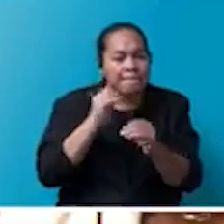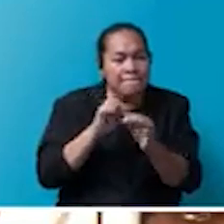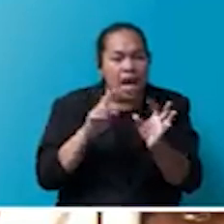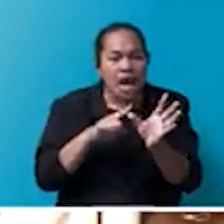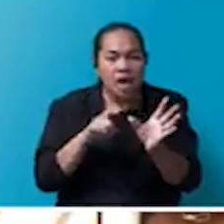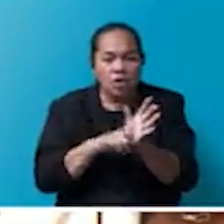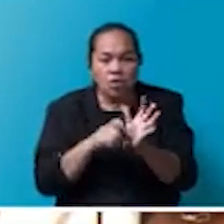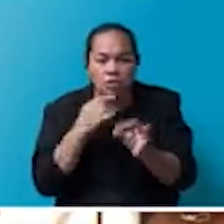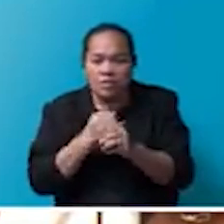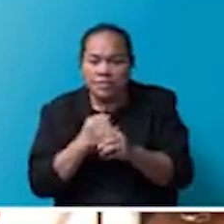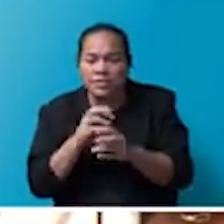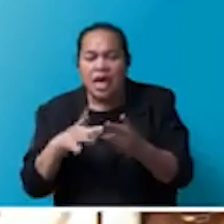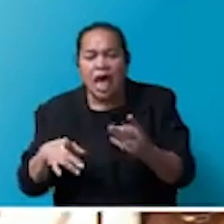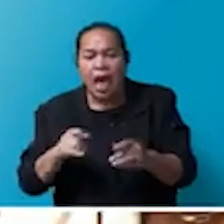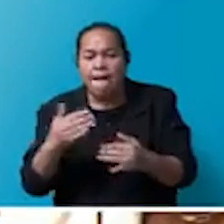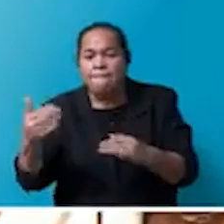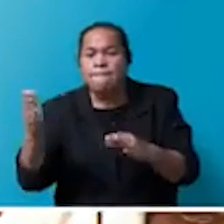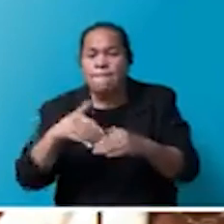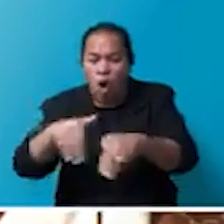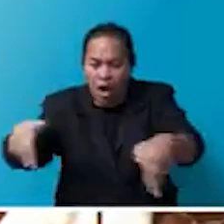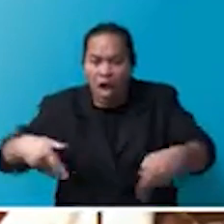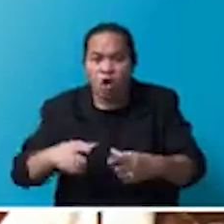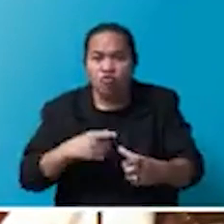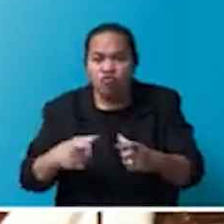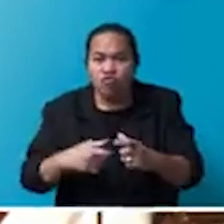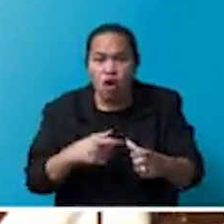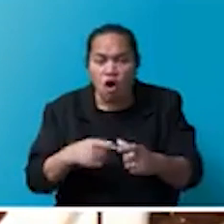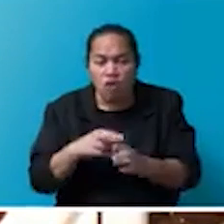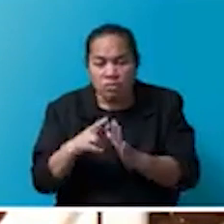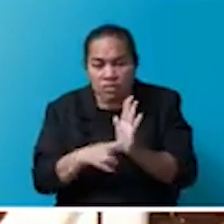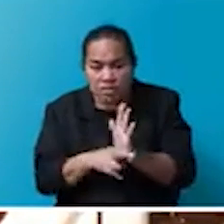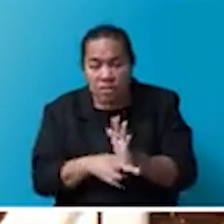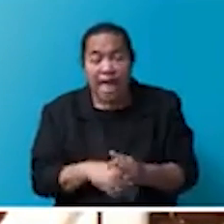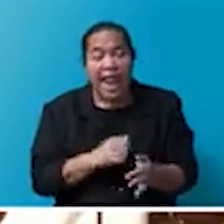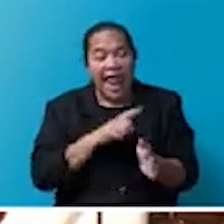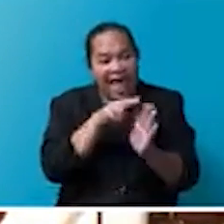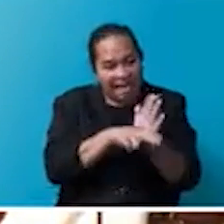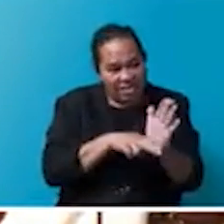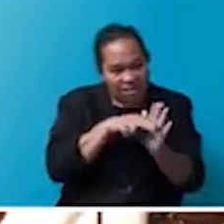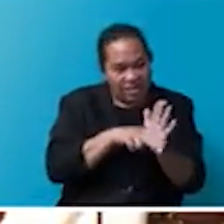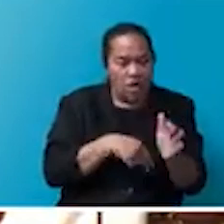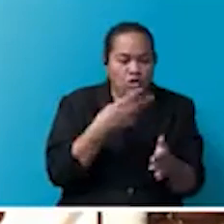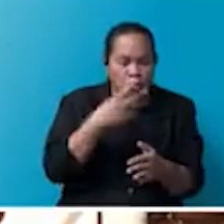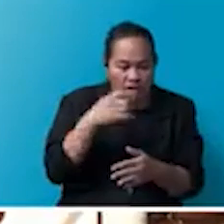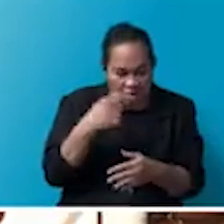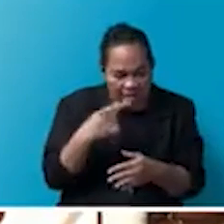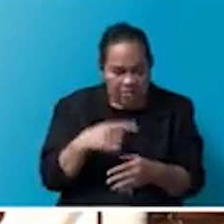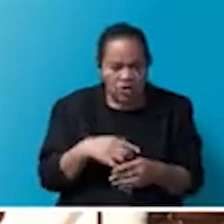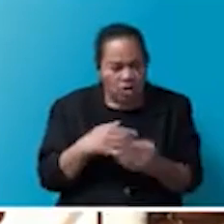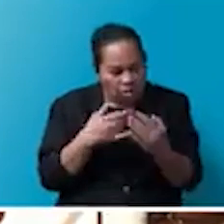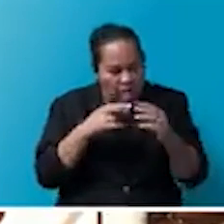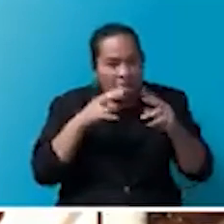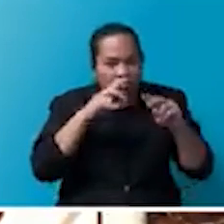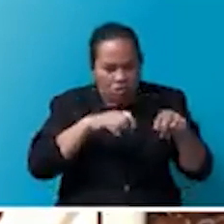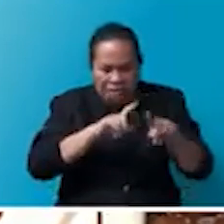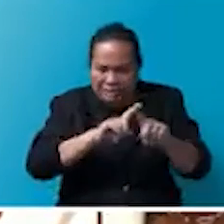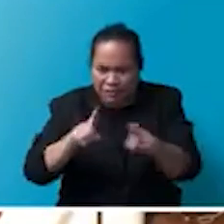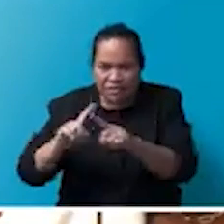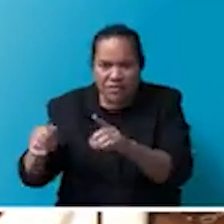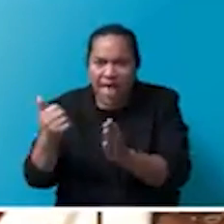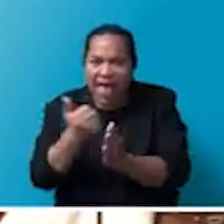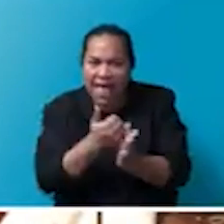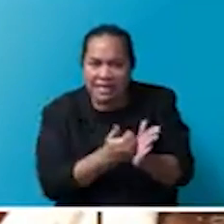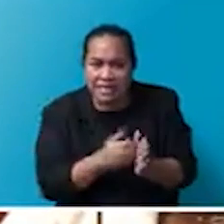Control Regulations of 2012, and the HIV Act of 2011, as well as the establishment of